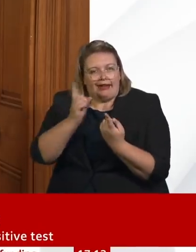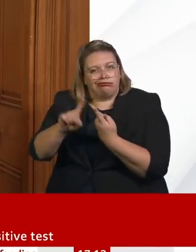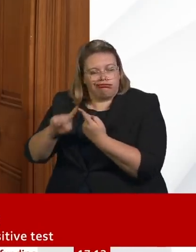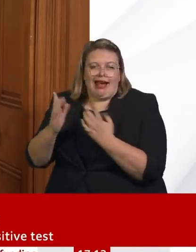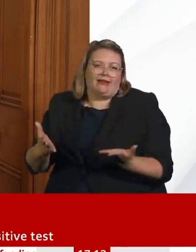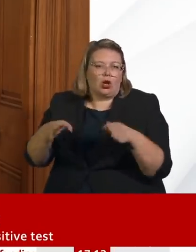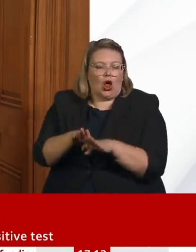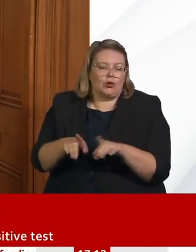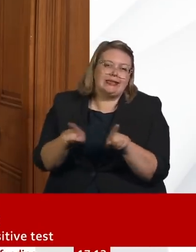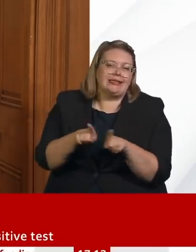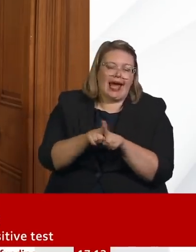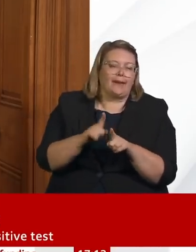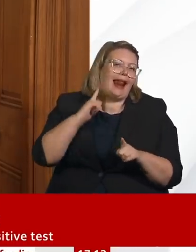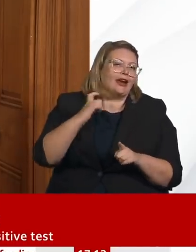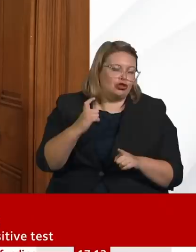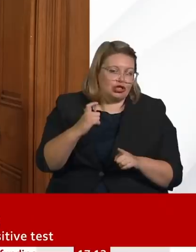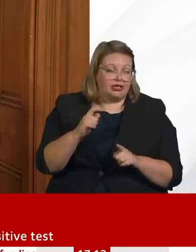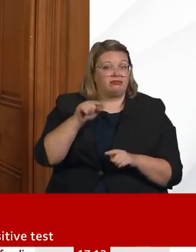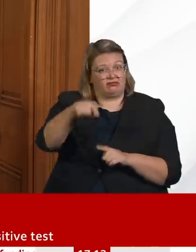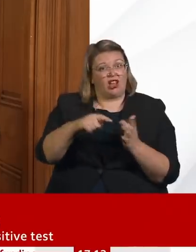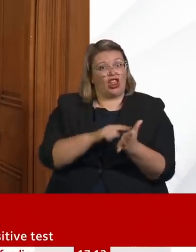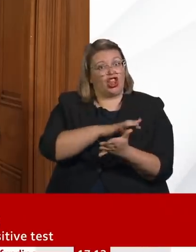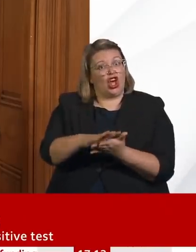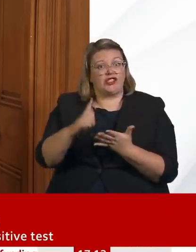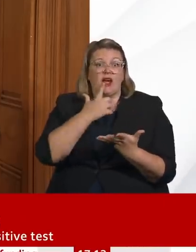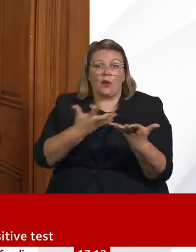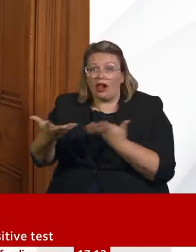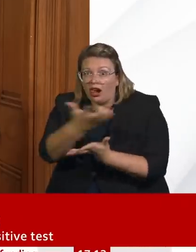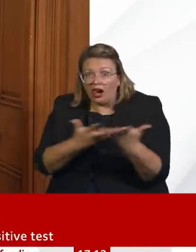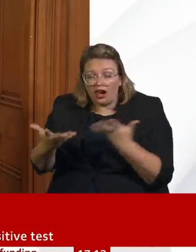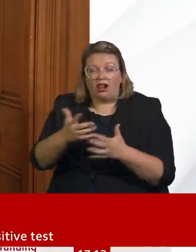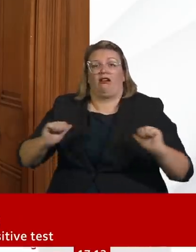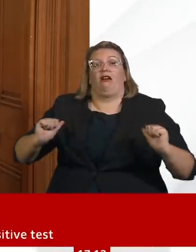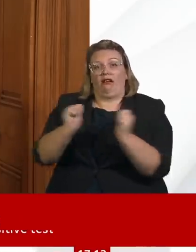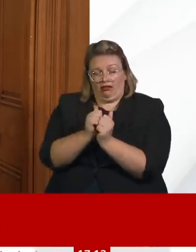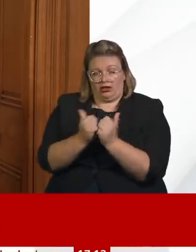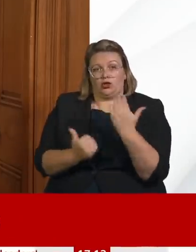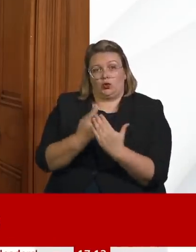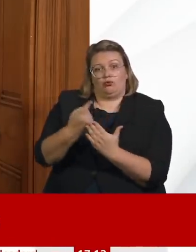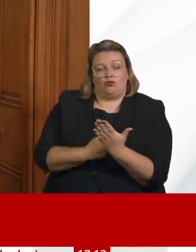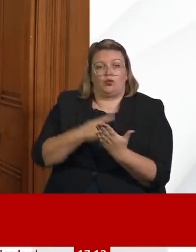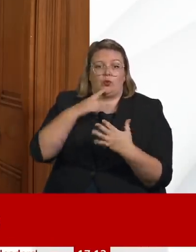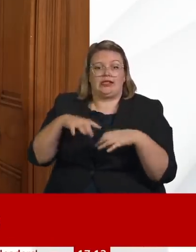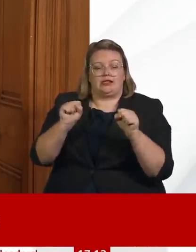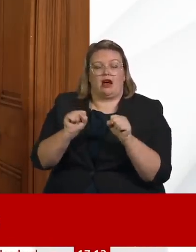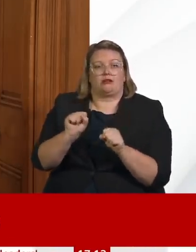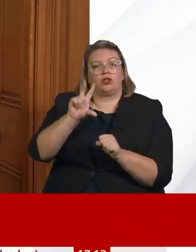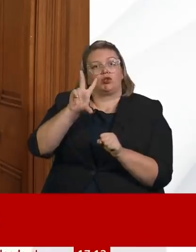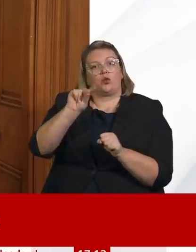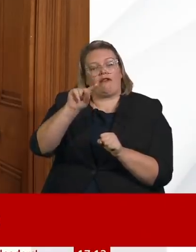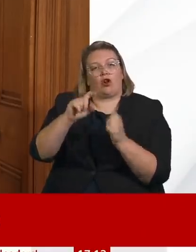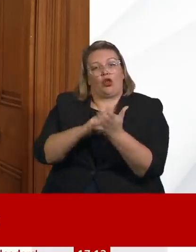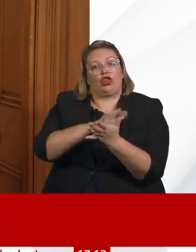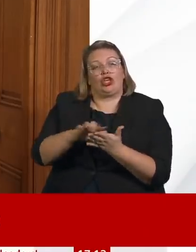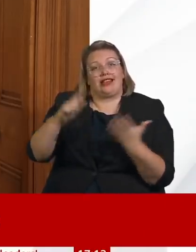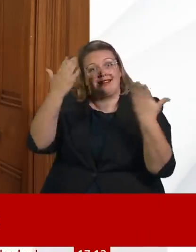Regulations will be laid in Parliament on Thursday and come into force just after midnight. I know that these restrictions are